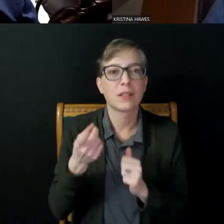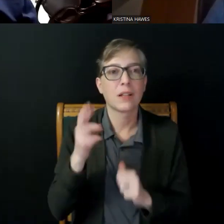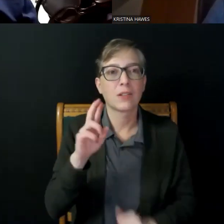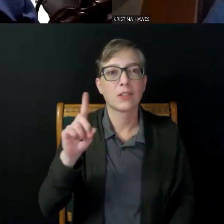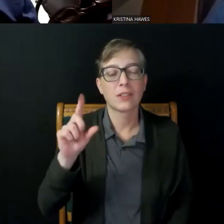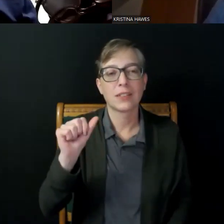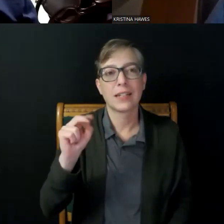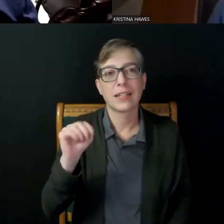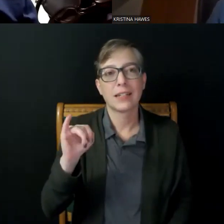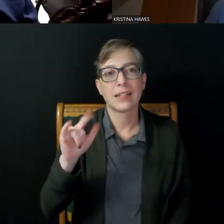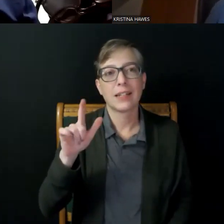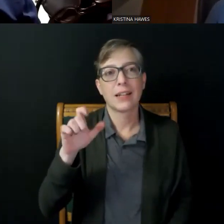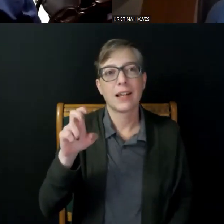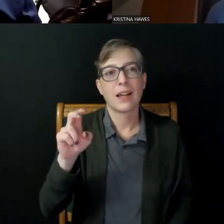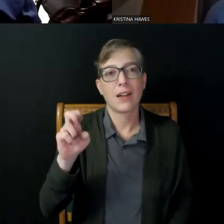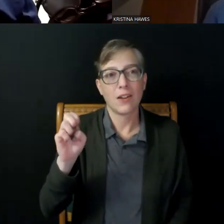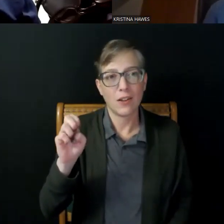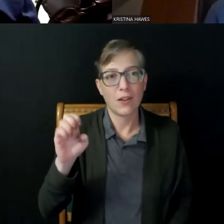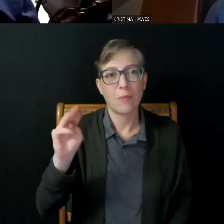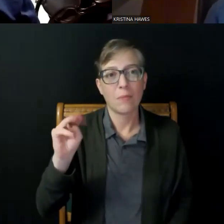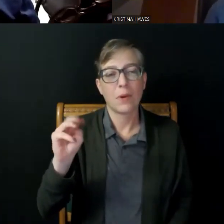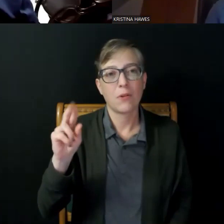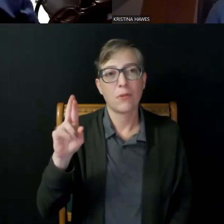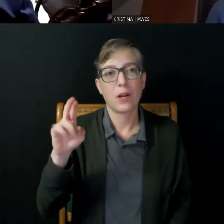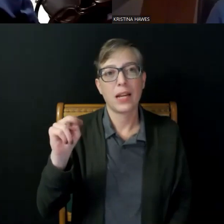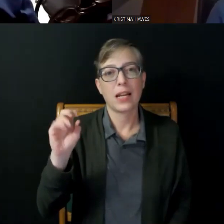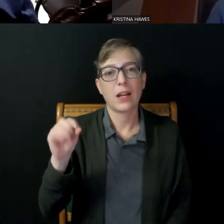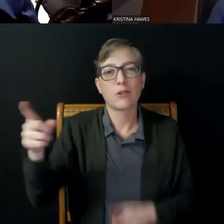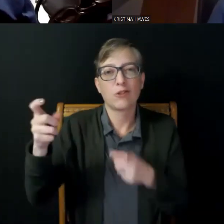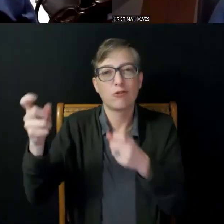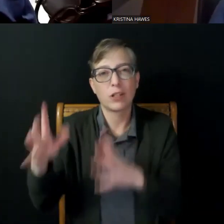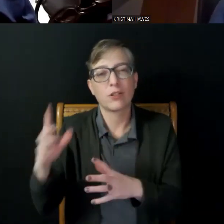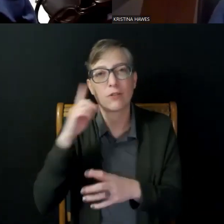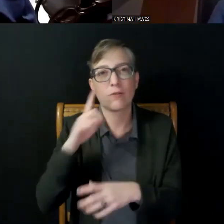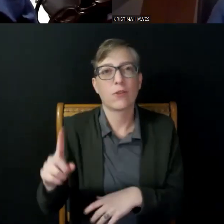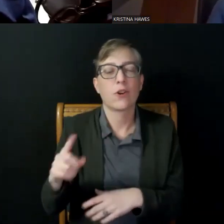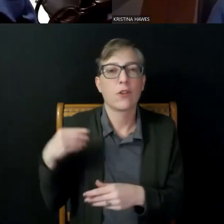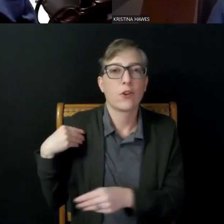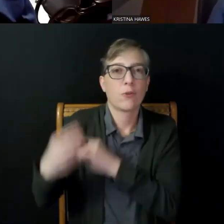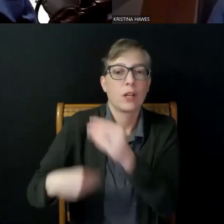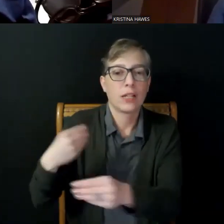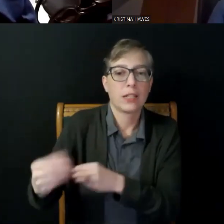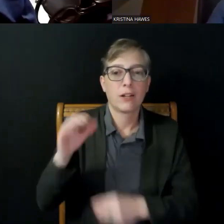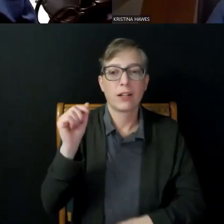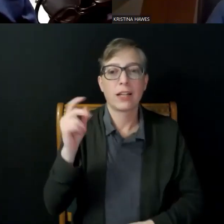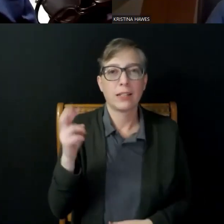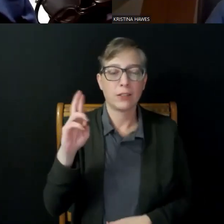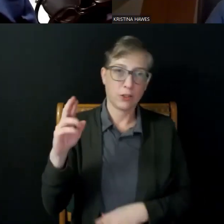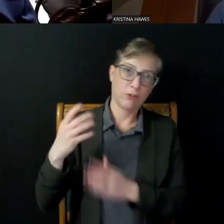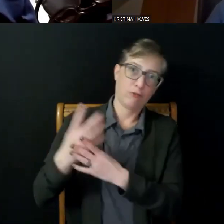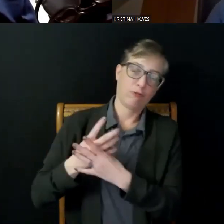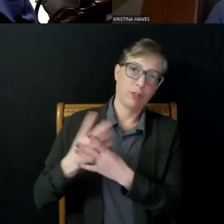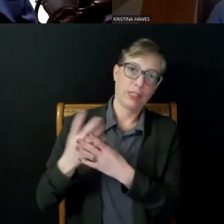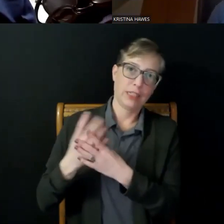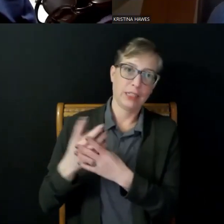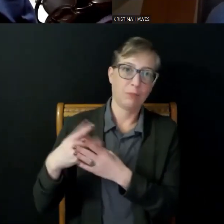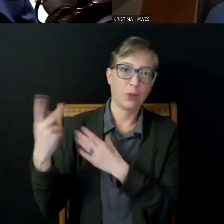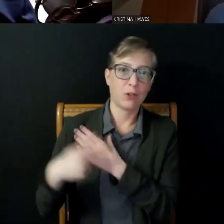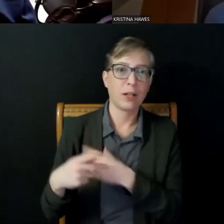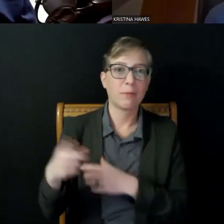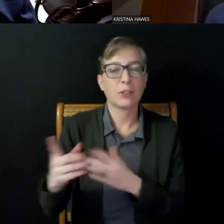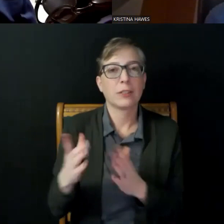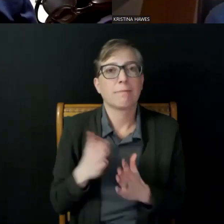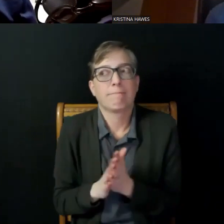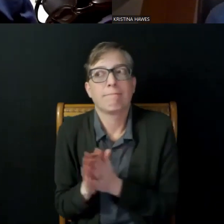the director of the Hereditary Cancer Screening and Risk Reduction Cancer Program. She is passionate about coming up with treatment plans